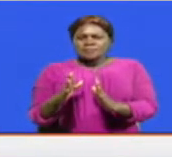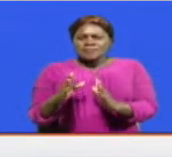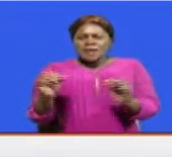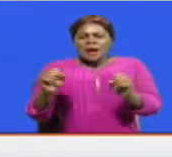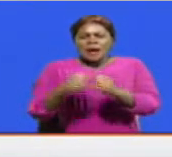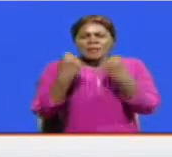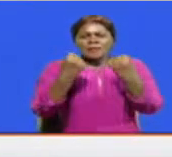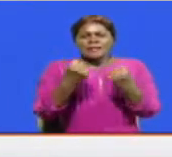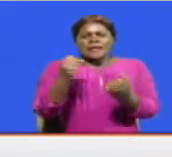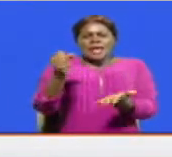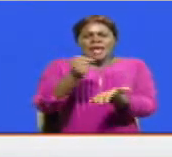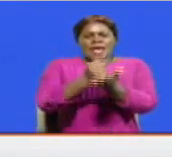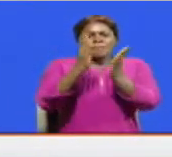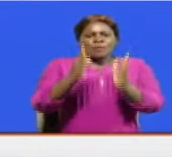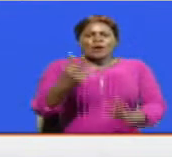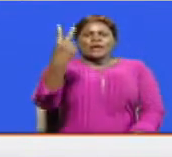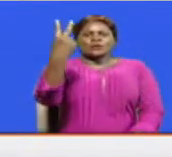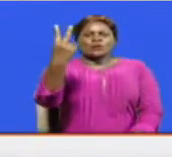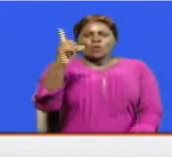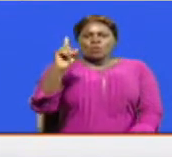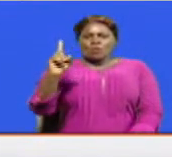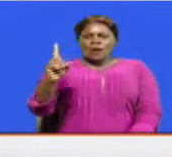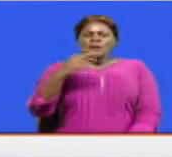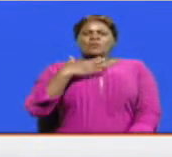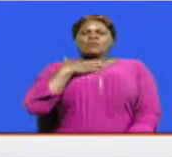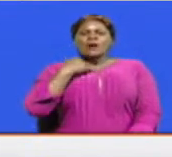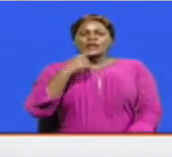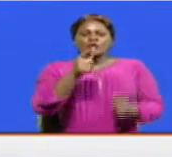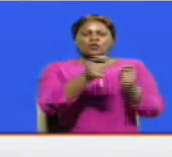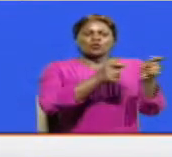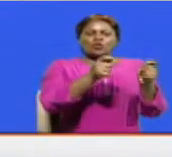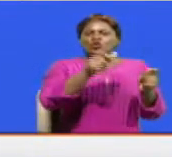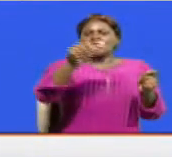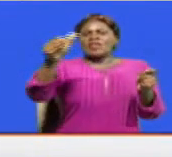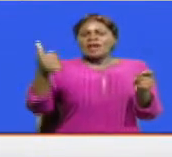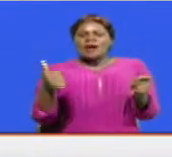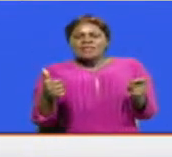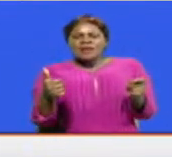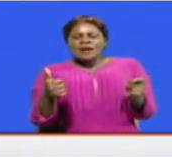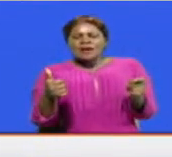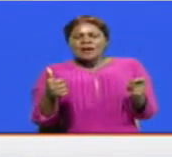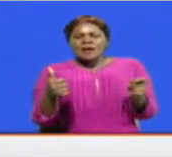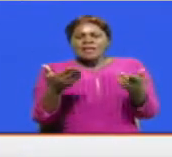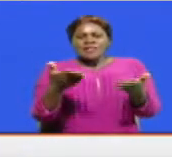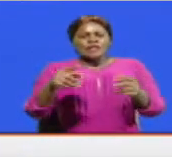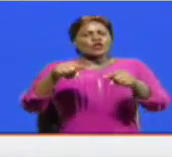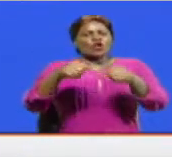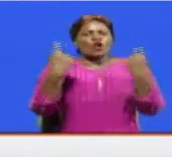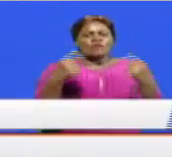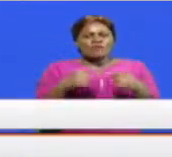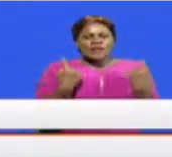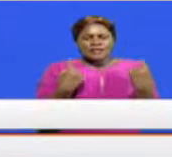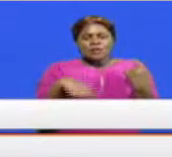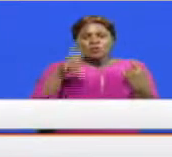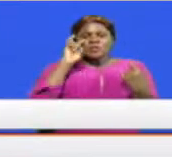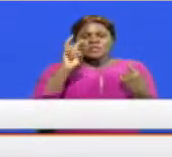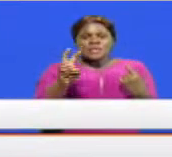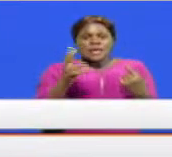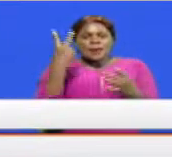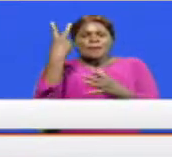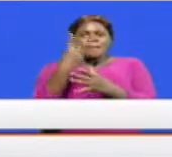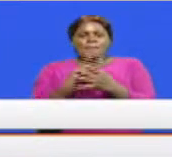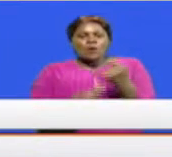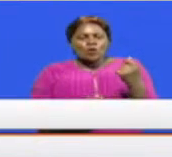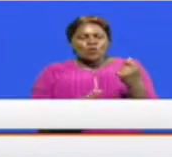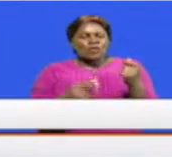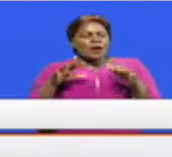find two employers, one wanting to regulate the other. And these are the conflicts we see, both